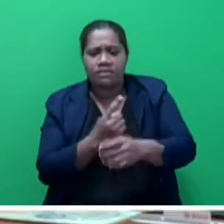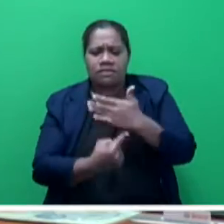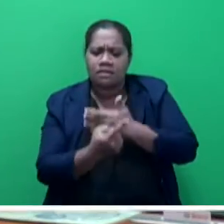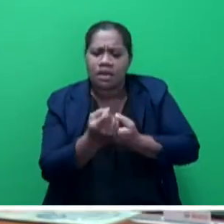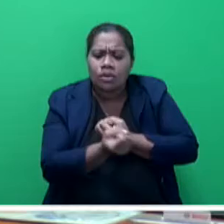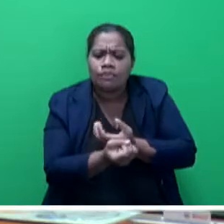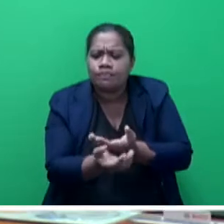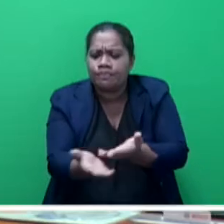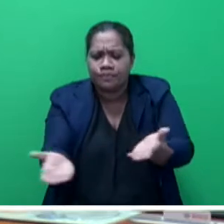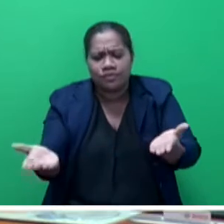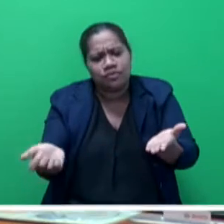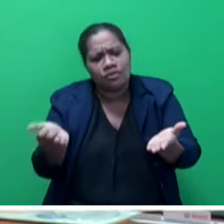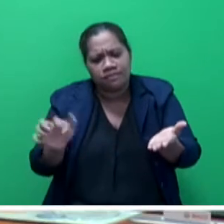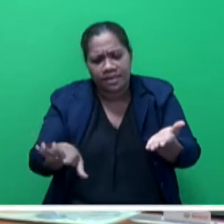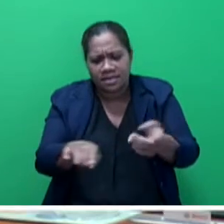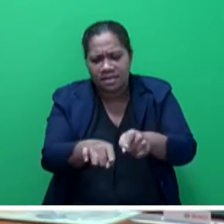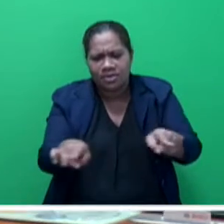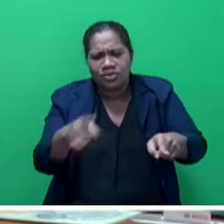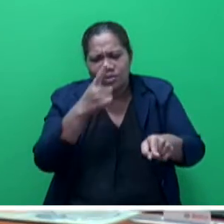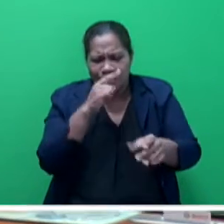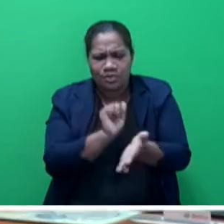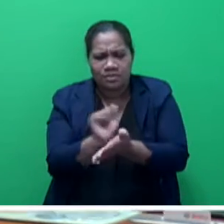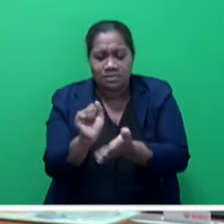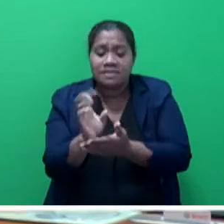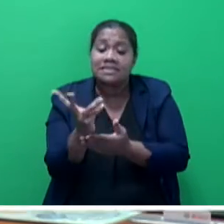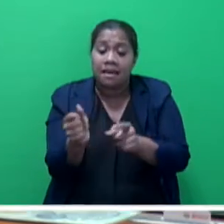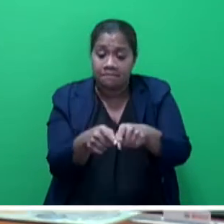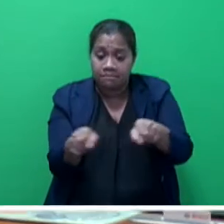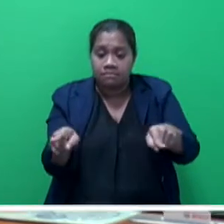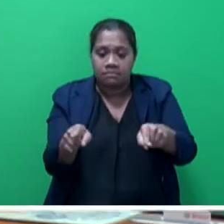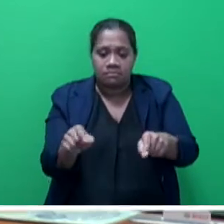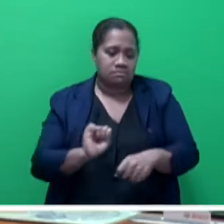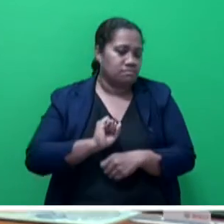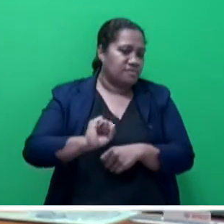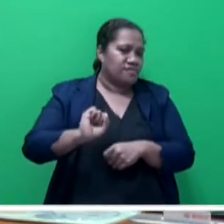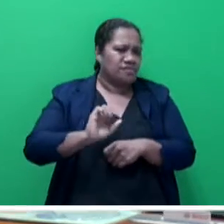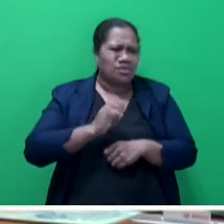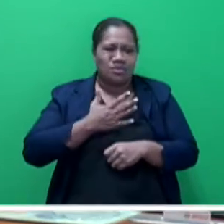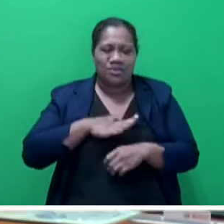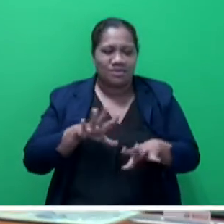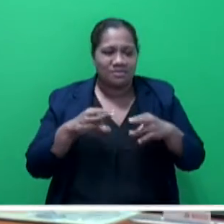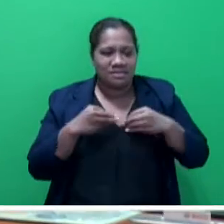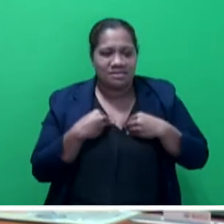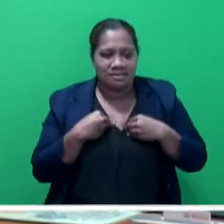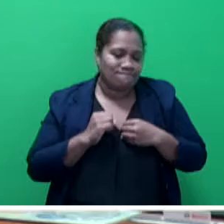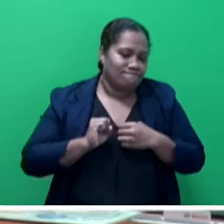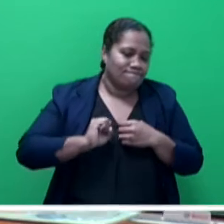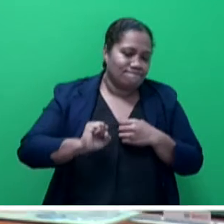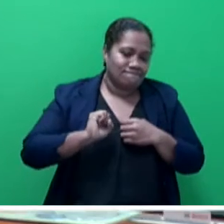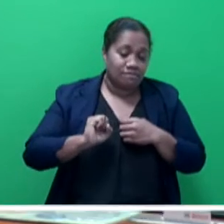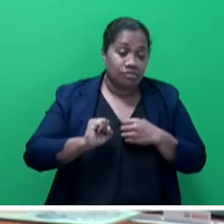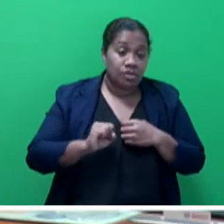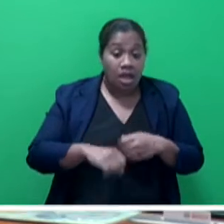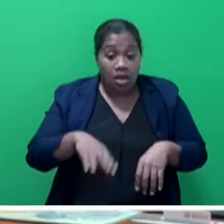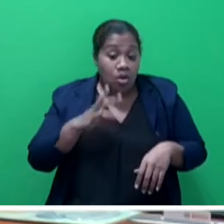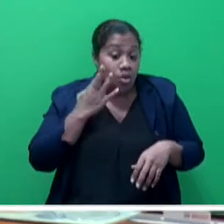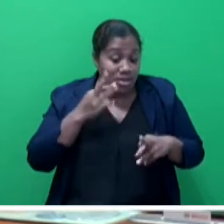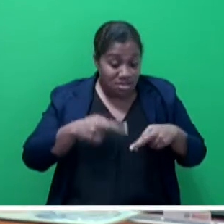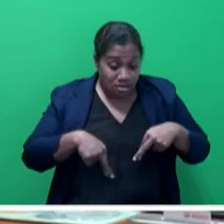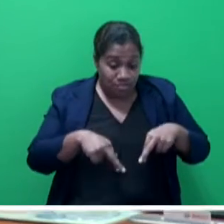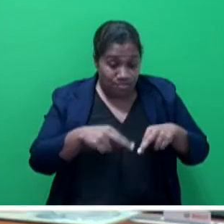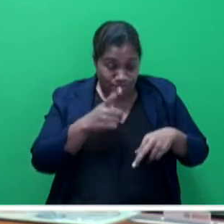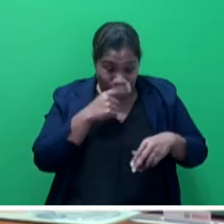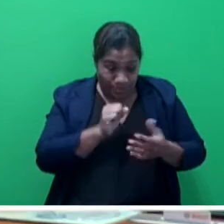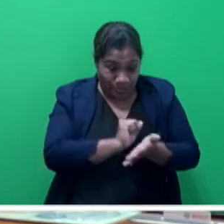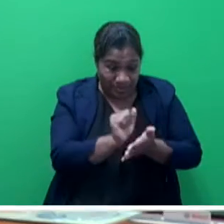to the vendors. Some vendors refused to accept the notices. When the roadside vendors failed to adhere